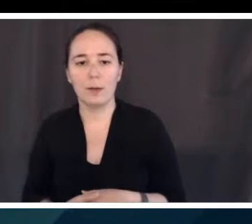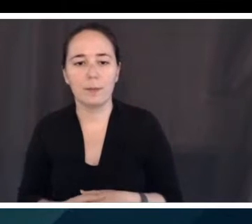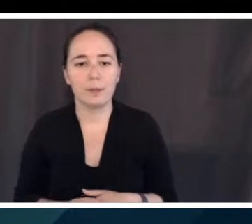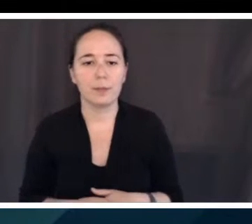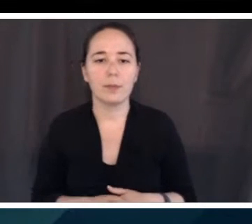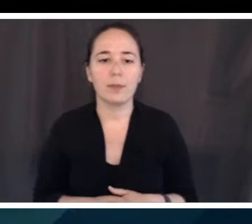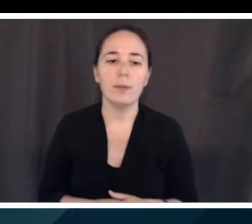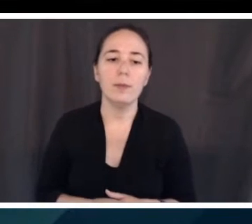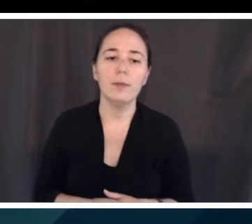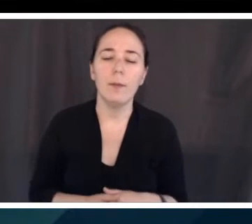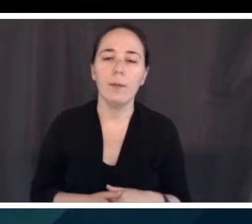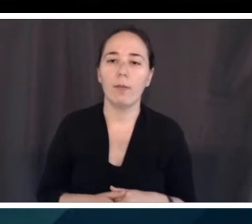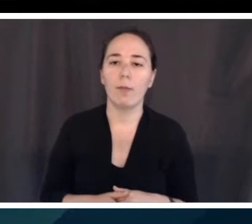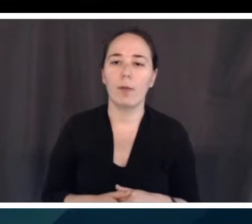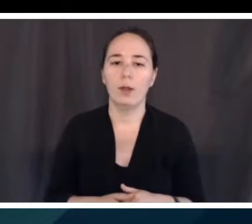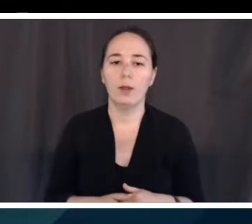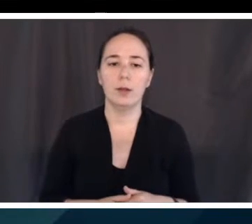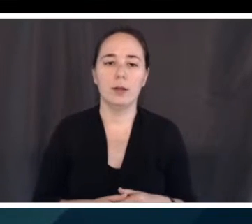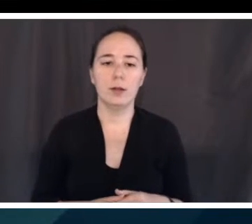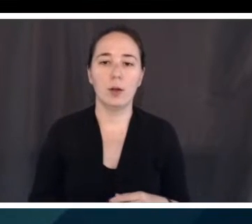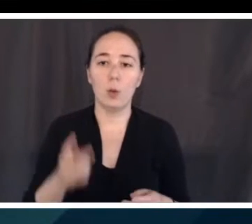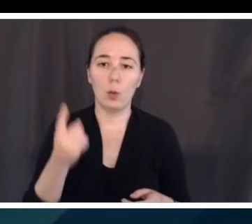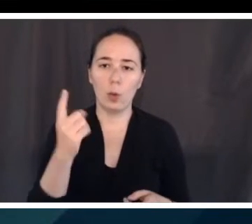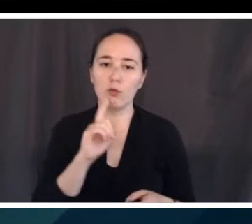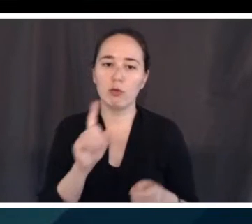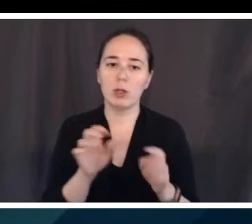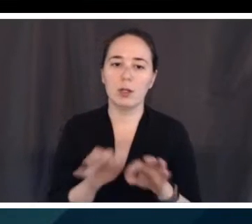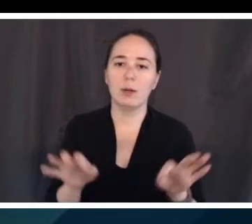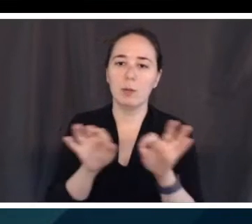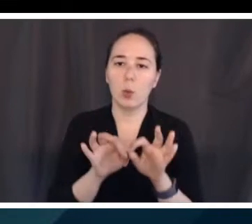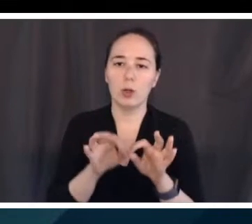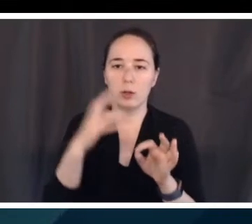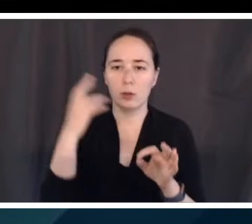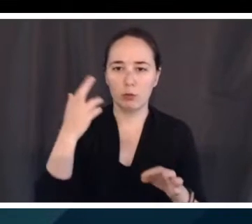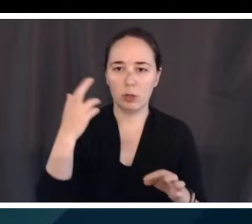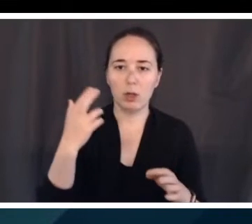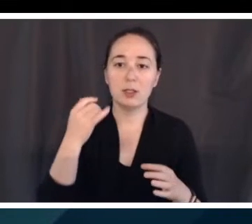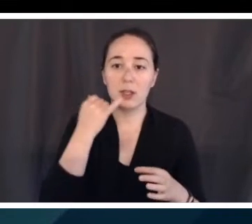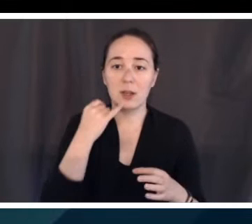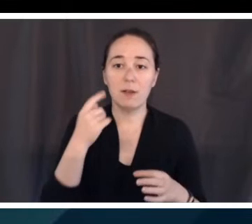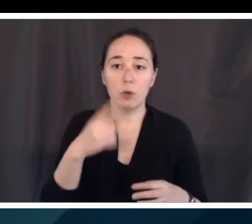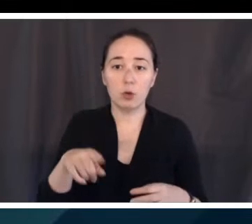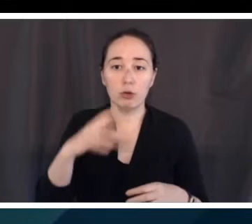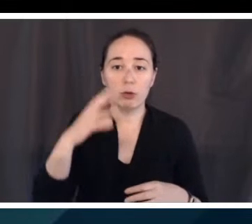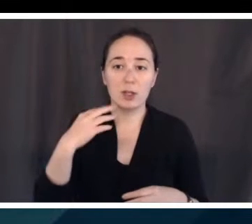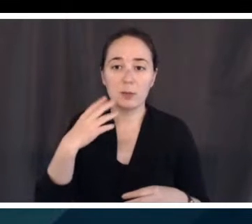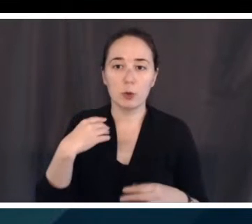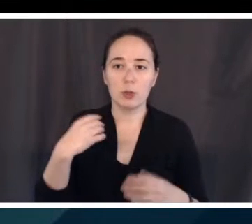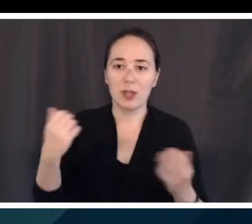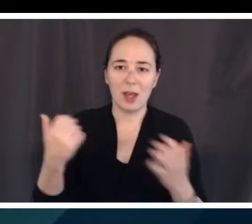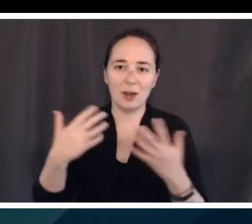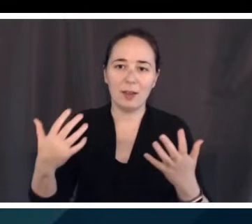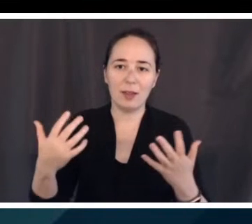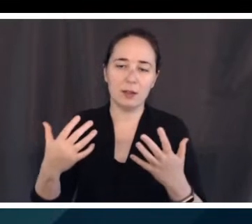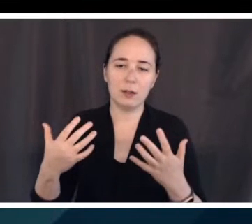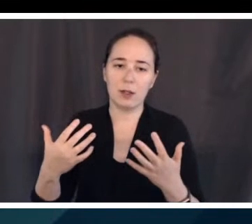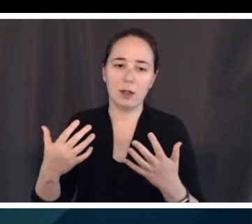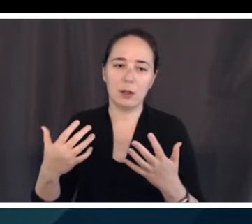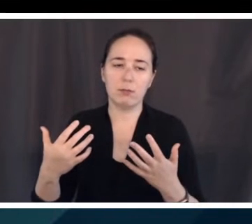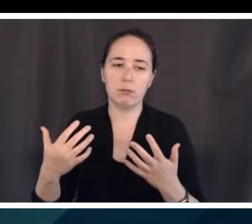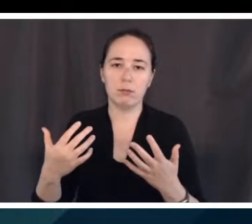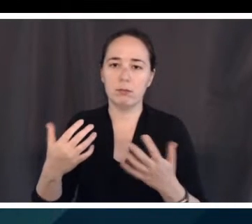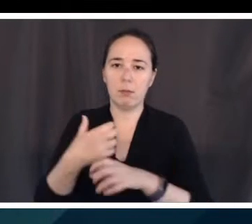important to realize for anybody that's going through something that makes you stand out in a way that's